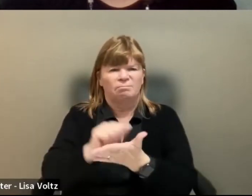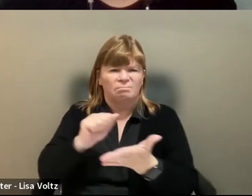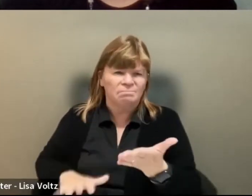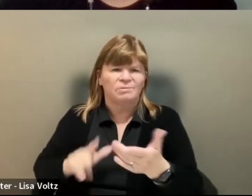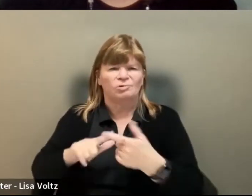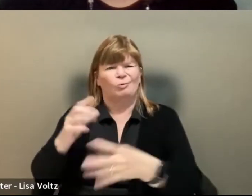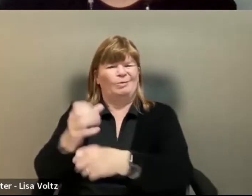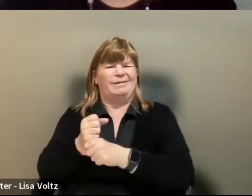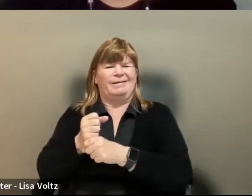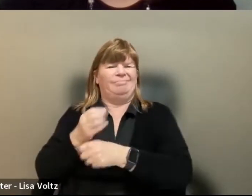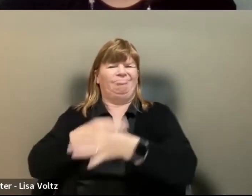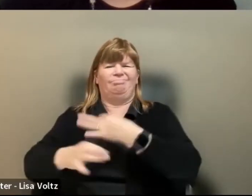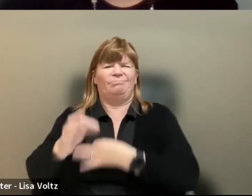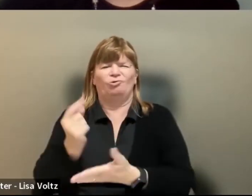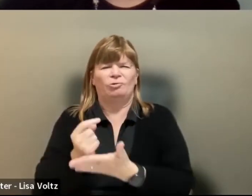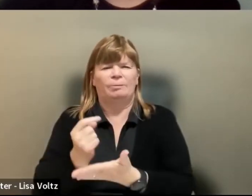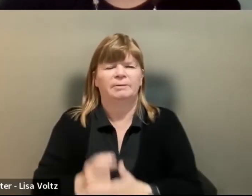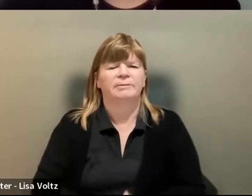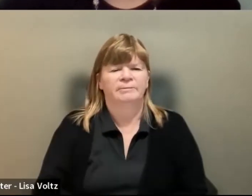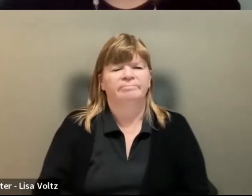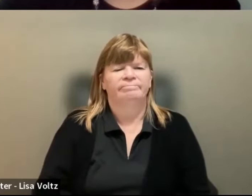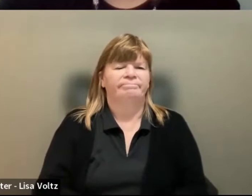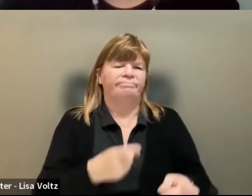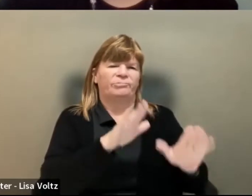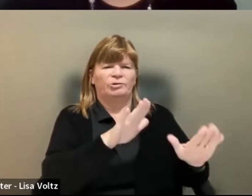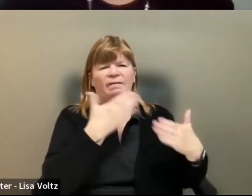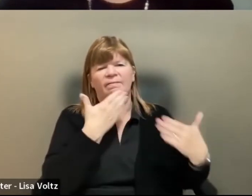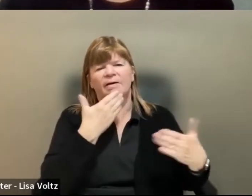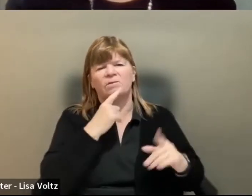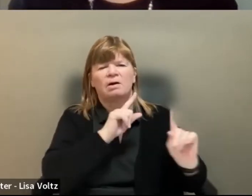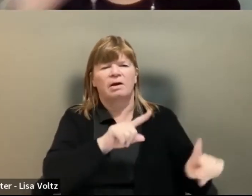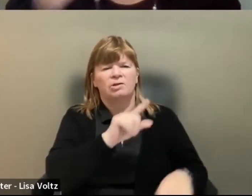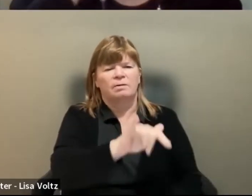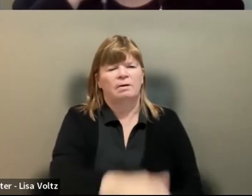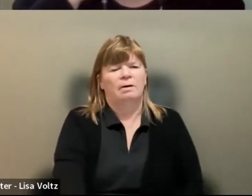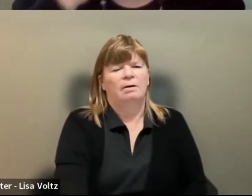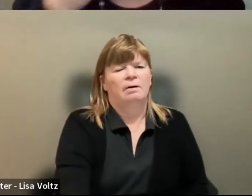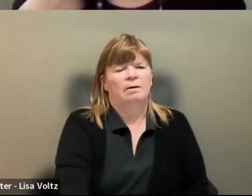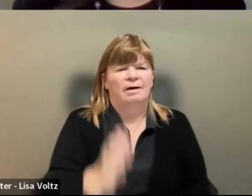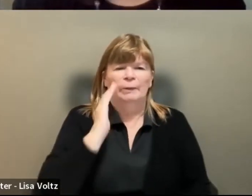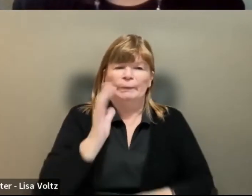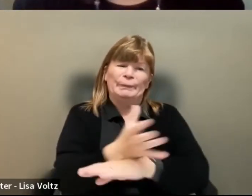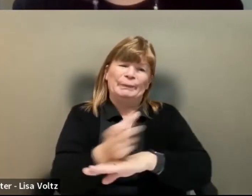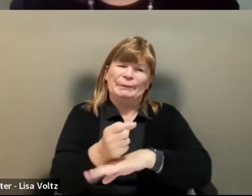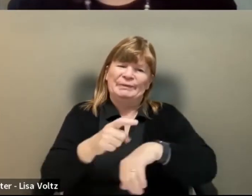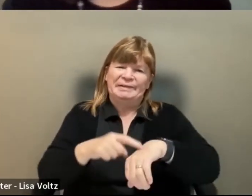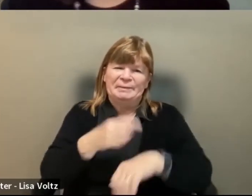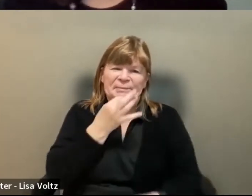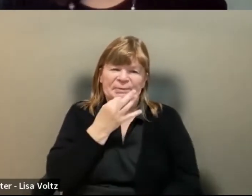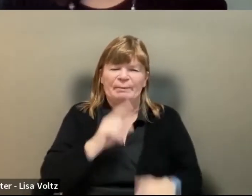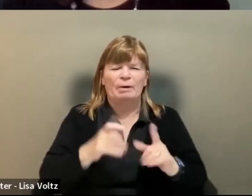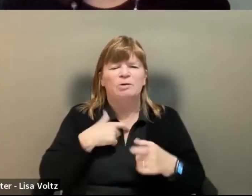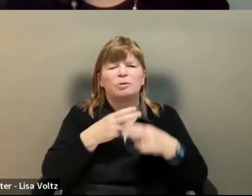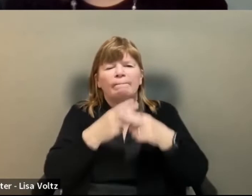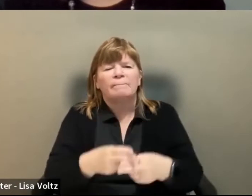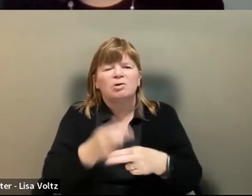treatment. Great. Thank you for answering that. I know we're out of time just about. I want to mention a couple